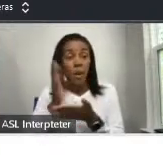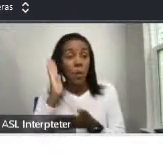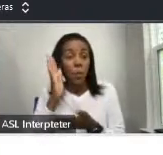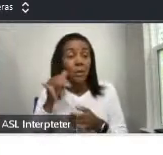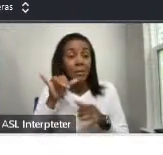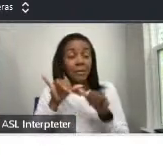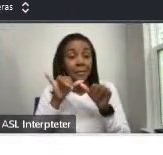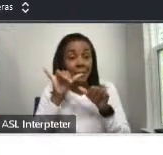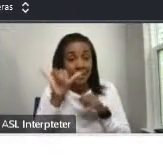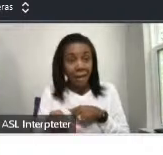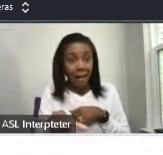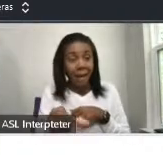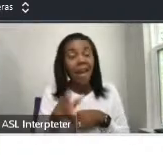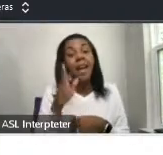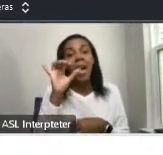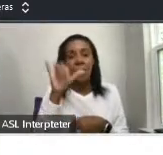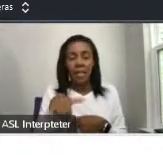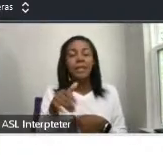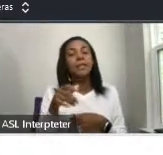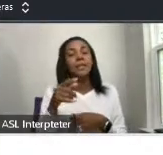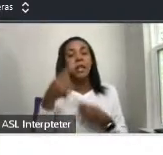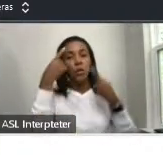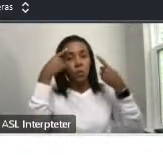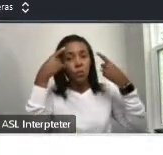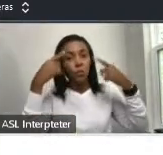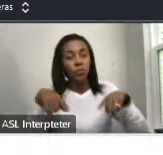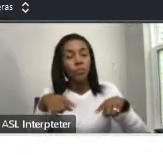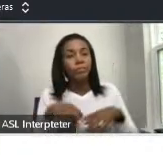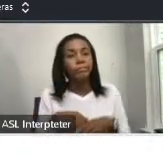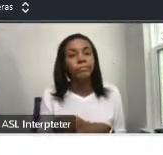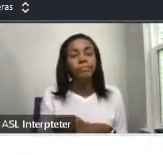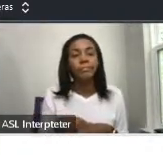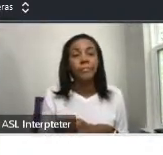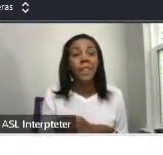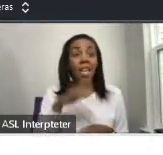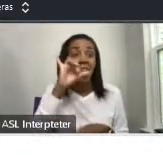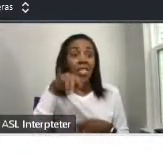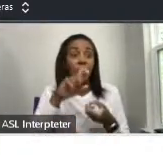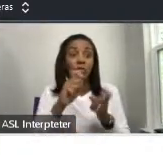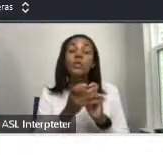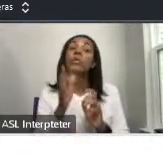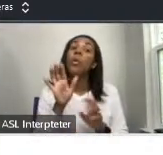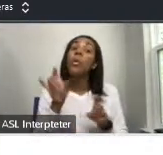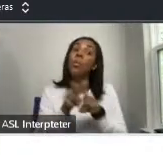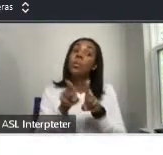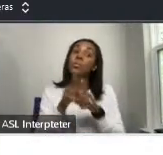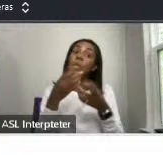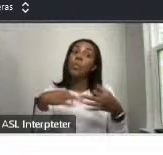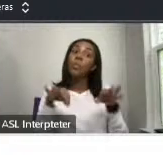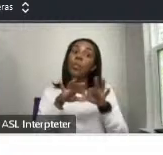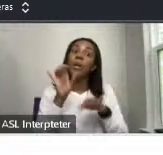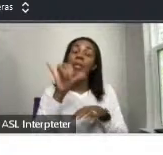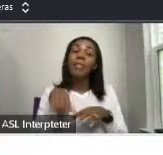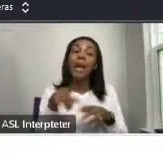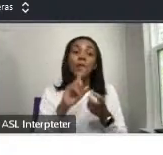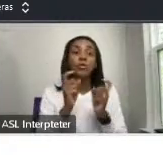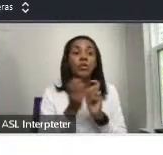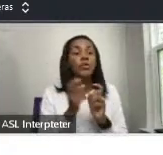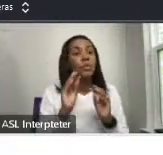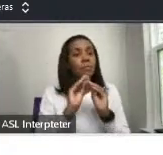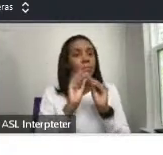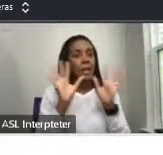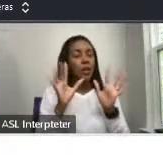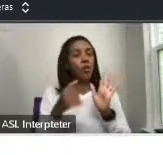mediation agreement. And that change, this is also important, was clearly shown in